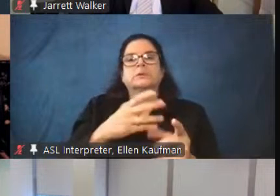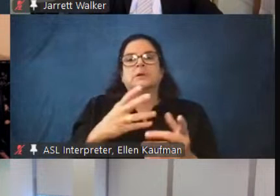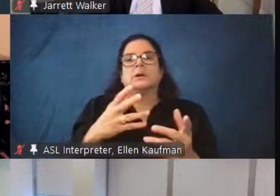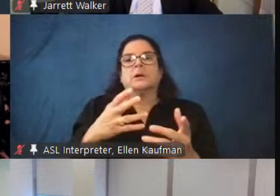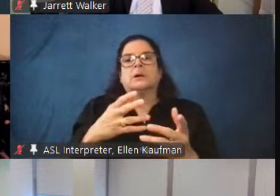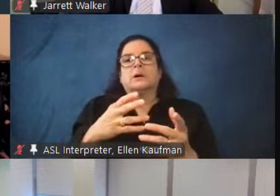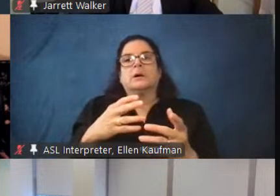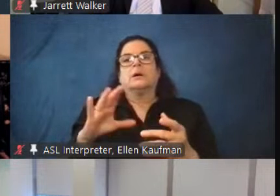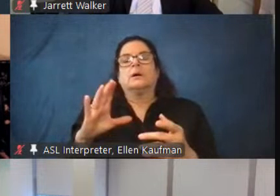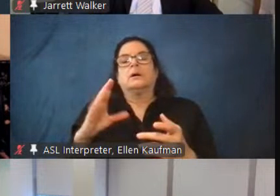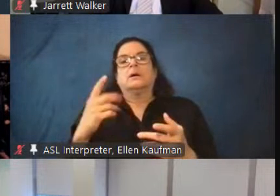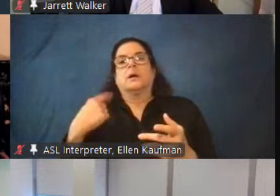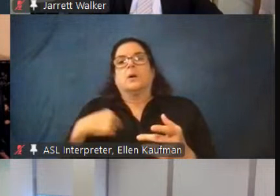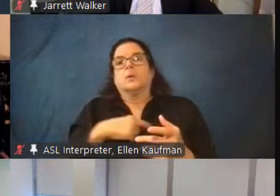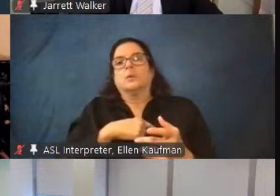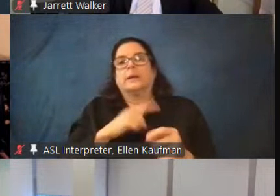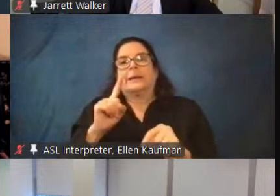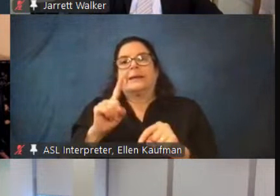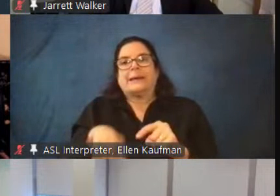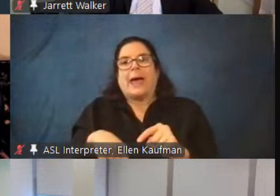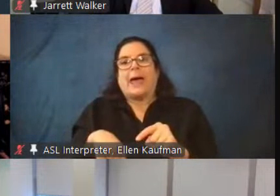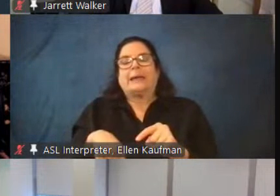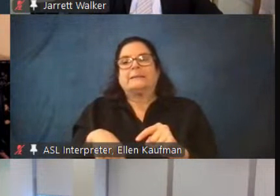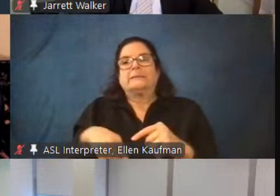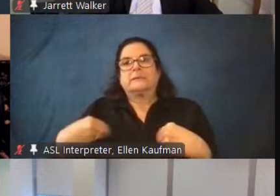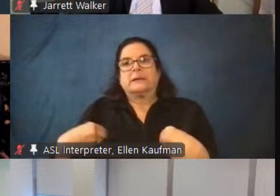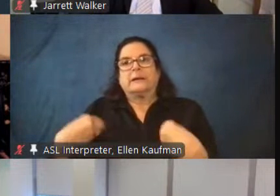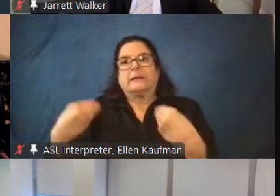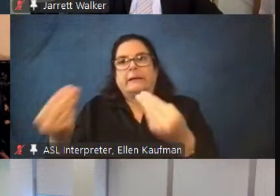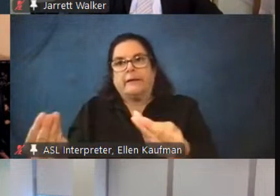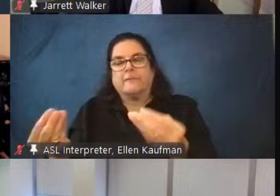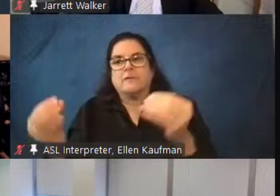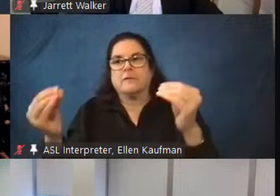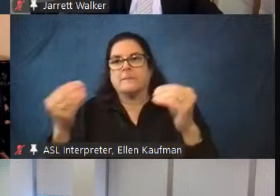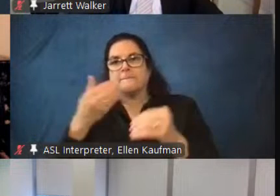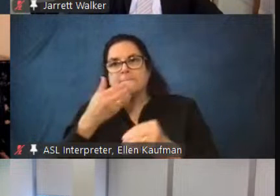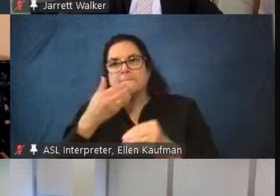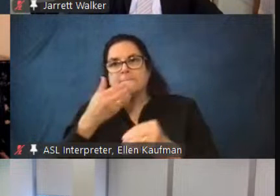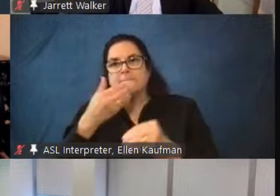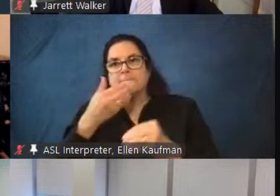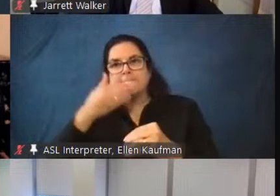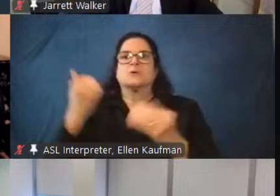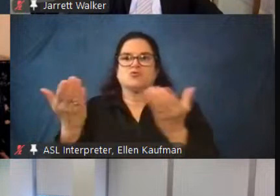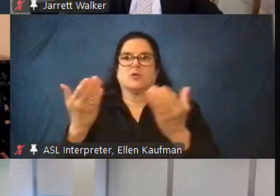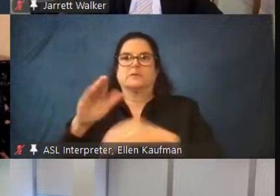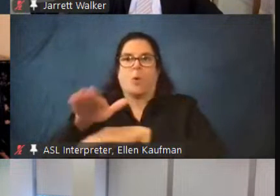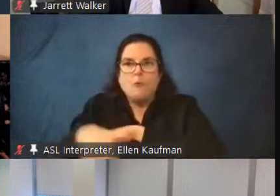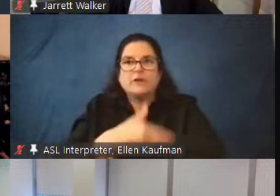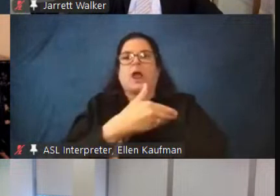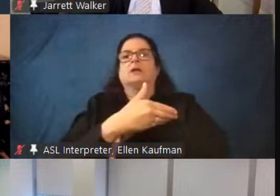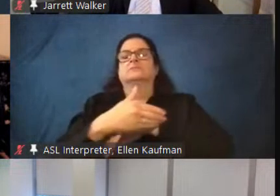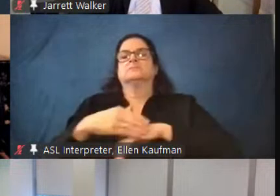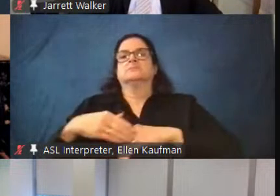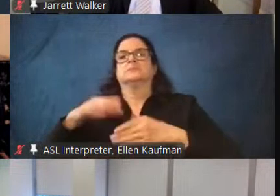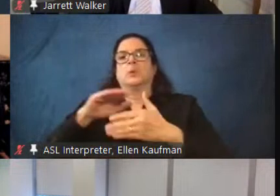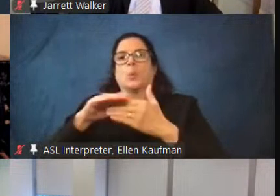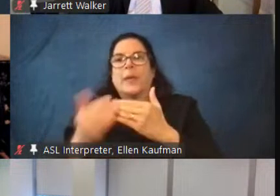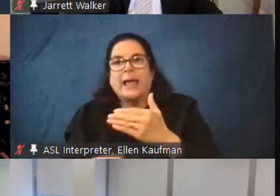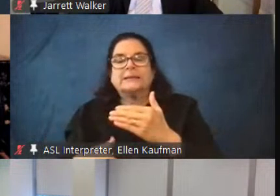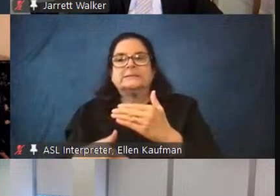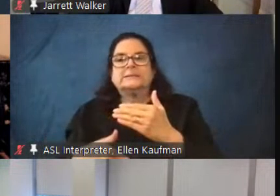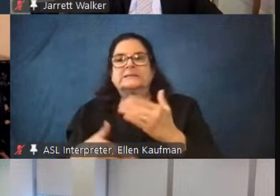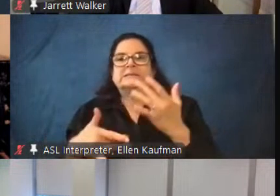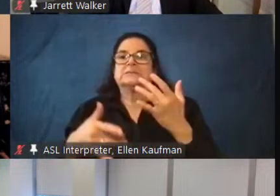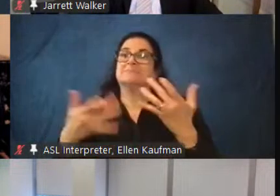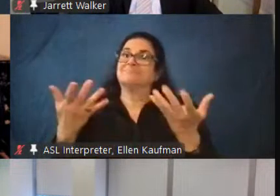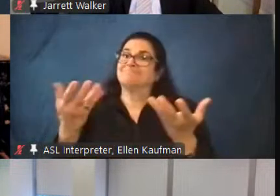to restore that service, particularly overnight and weekends, is a direct result of the funding issue that we've been facing that have been deteriorating